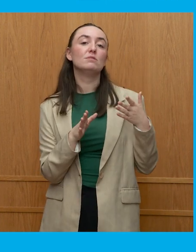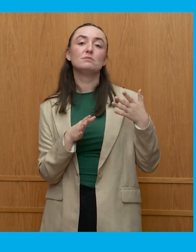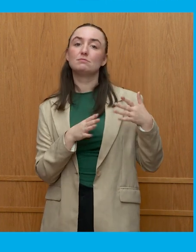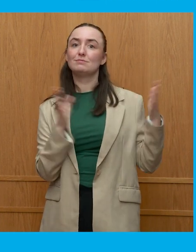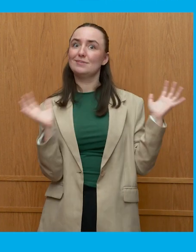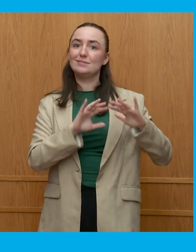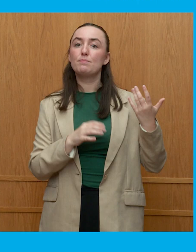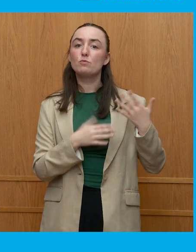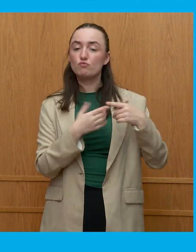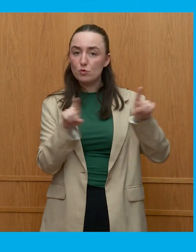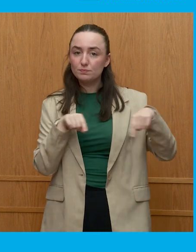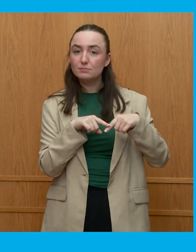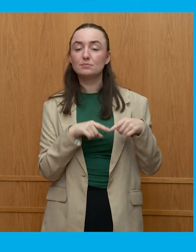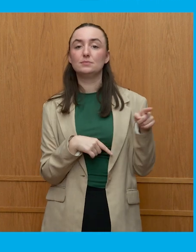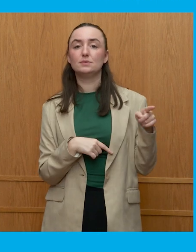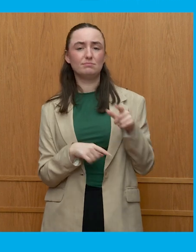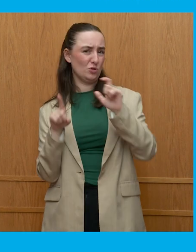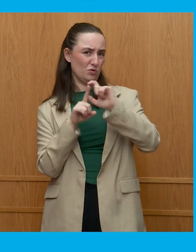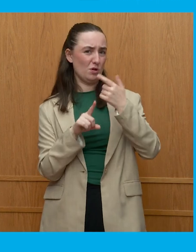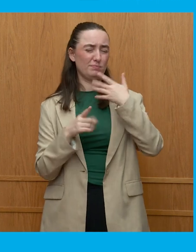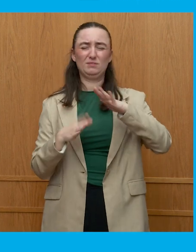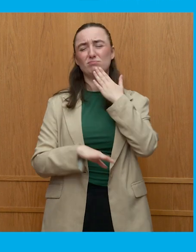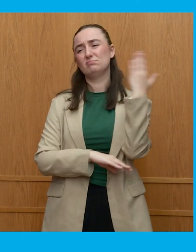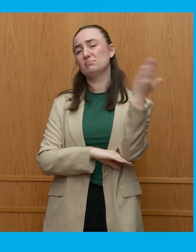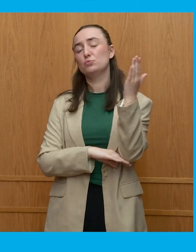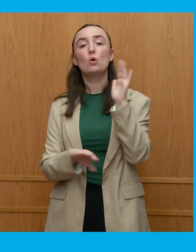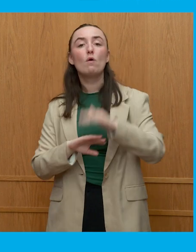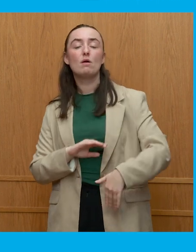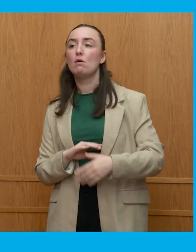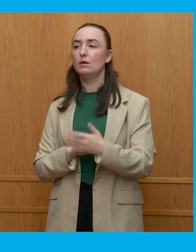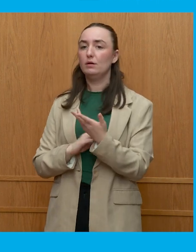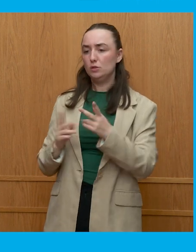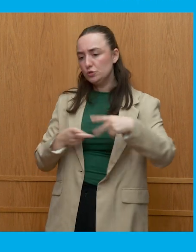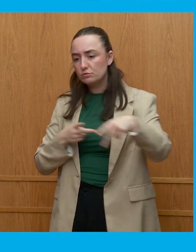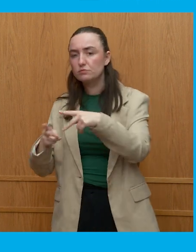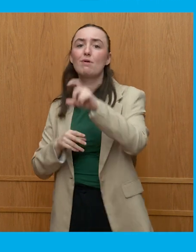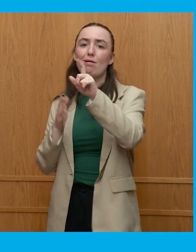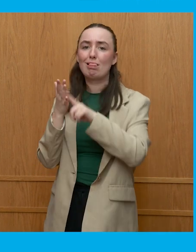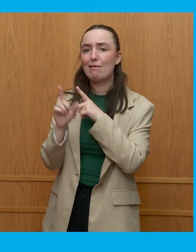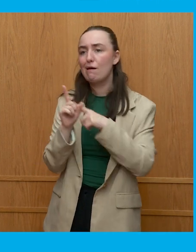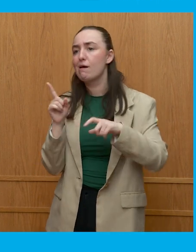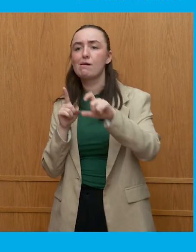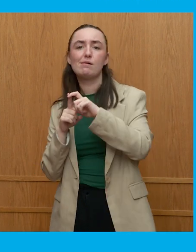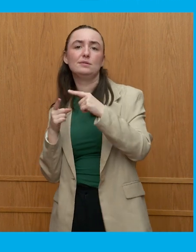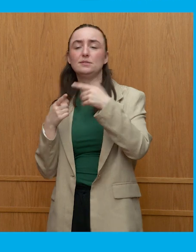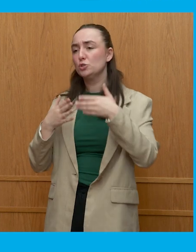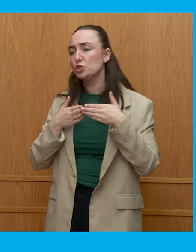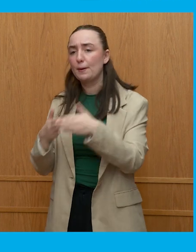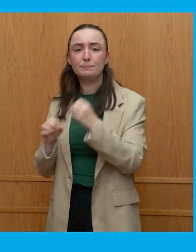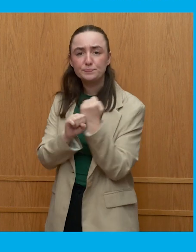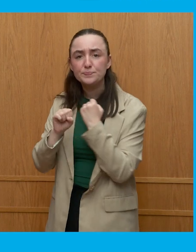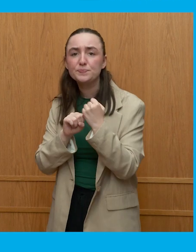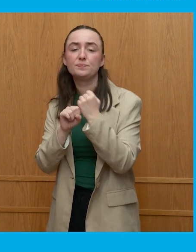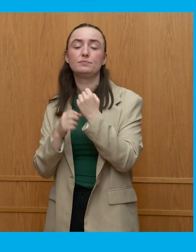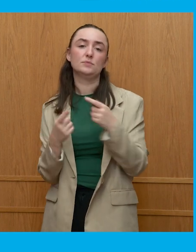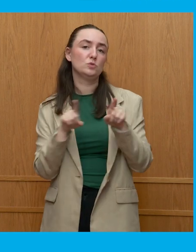which linked everything from building ships on the Clyde to the Speak of the Mearns, as he described it. In other words, agricultural